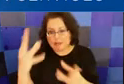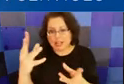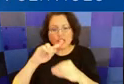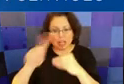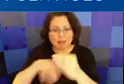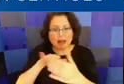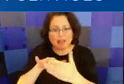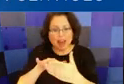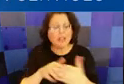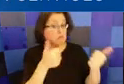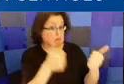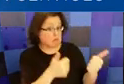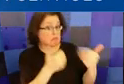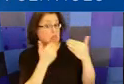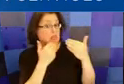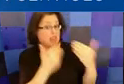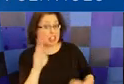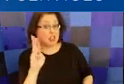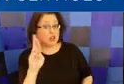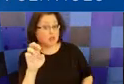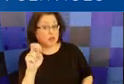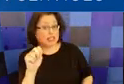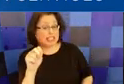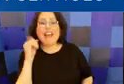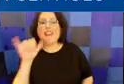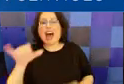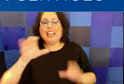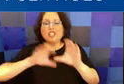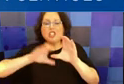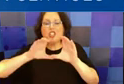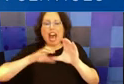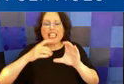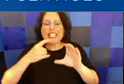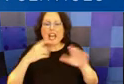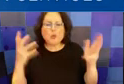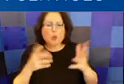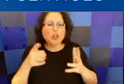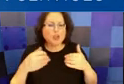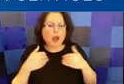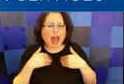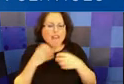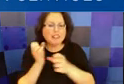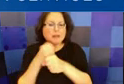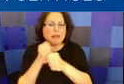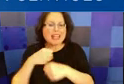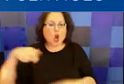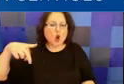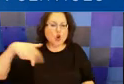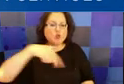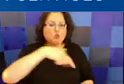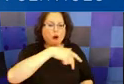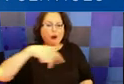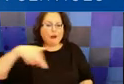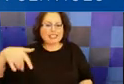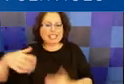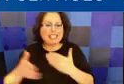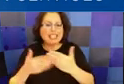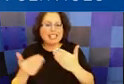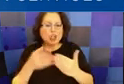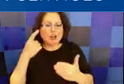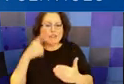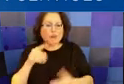Thank you, Breen. And for those on the call who can't read the chat had said, what do you have to make crossing easier for 4851 riders who otherwise